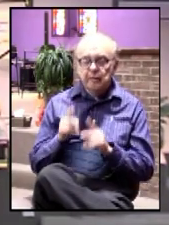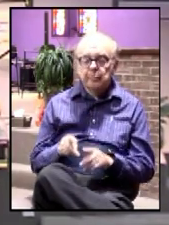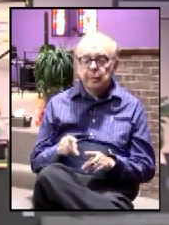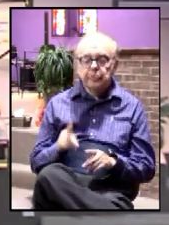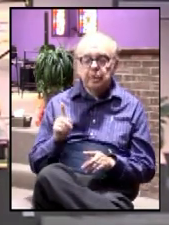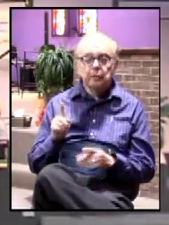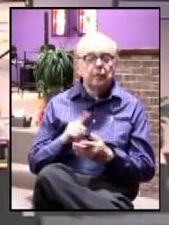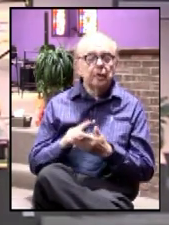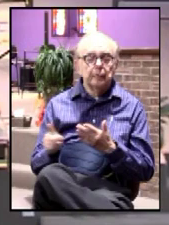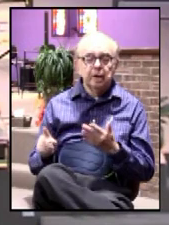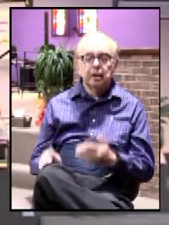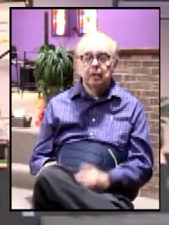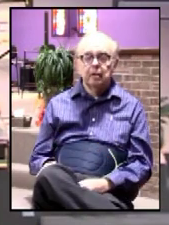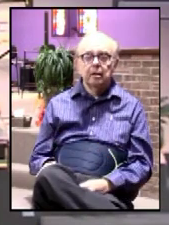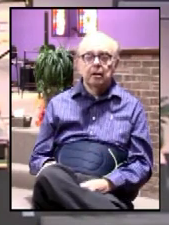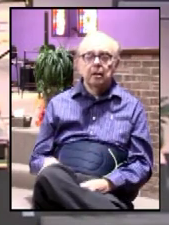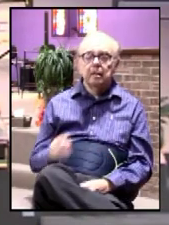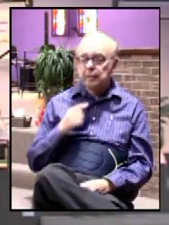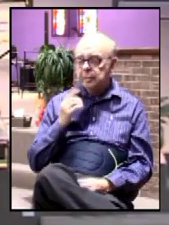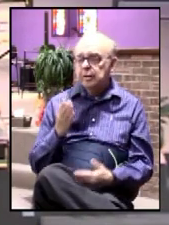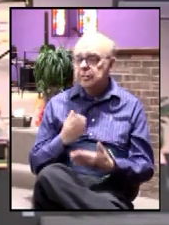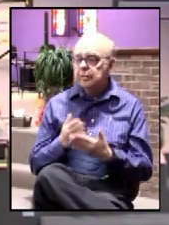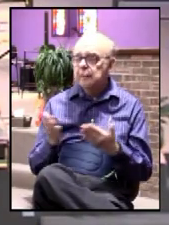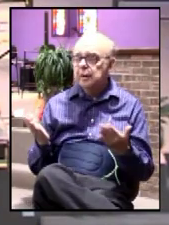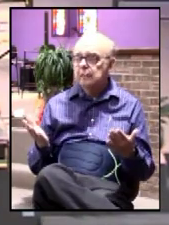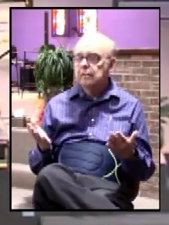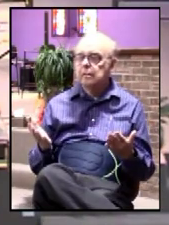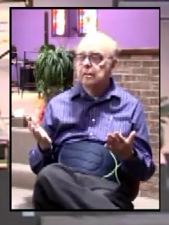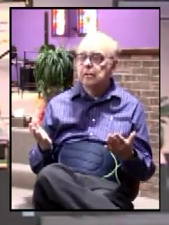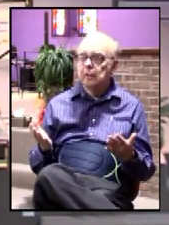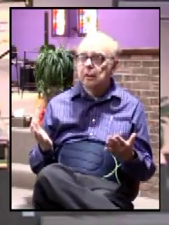week. But let me say this to y'all.